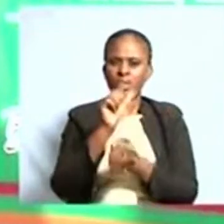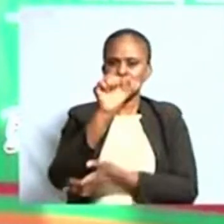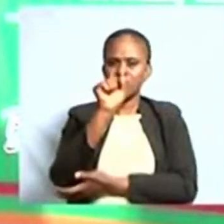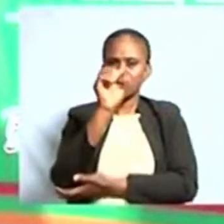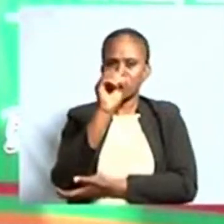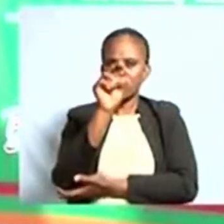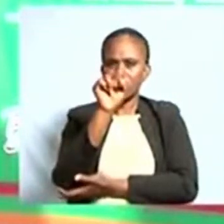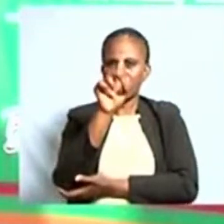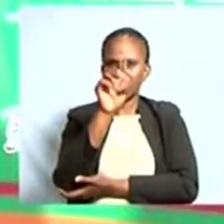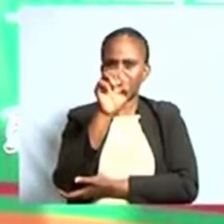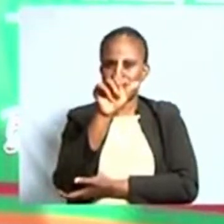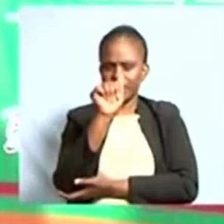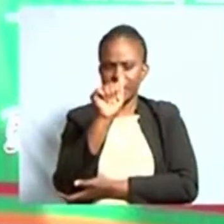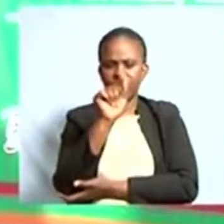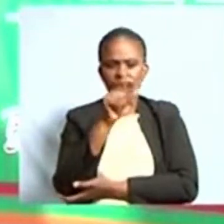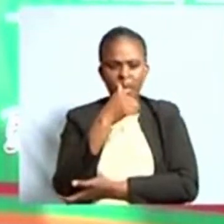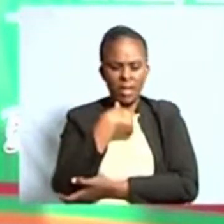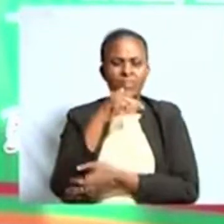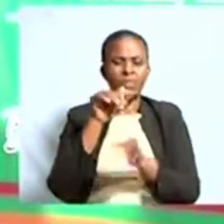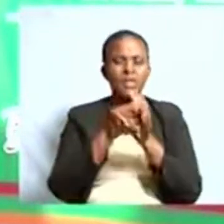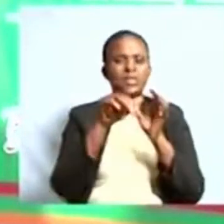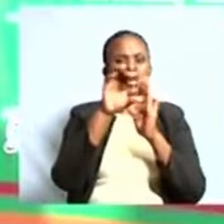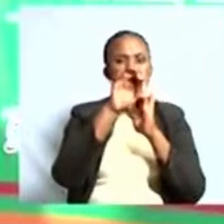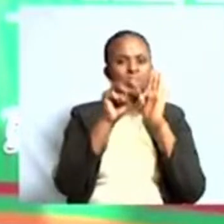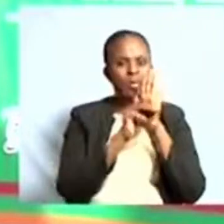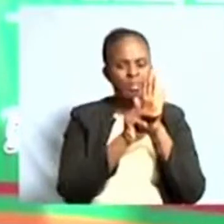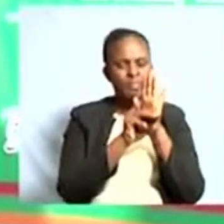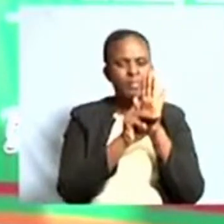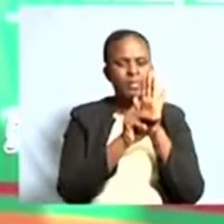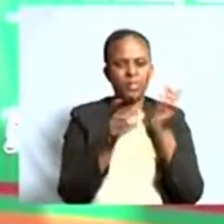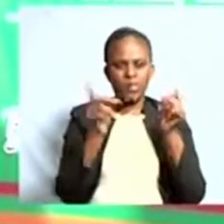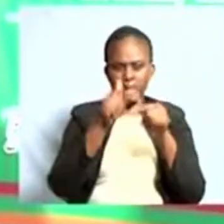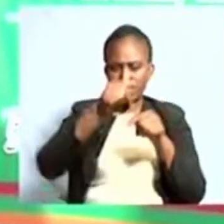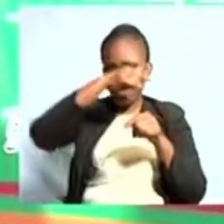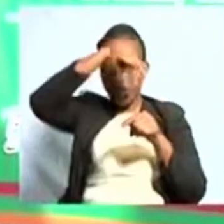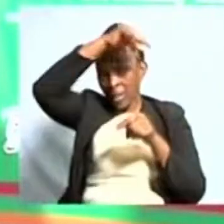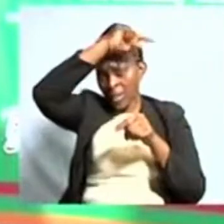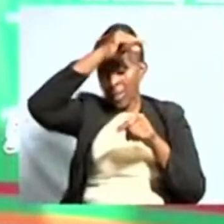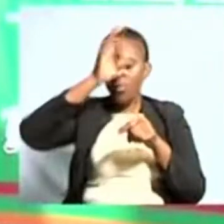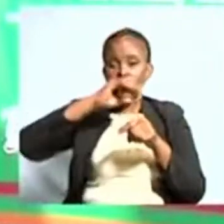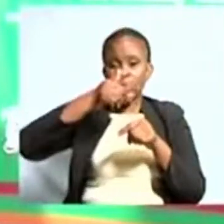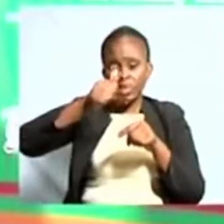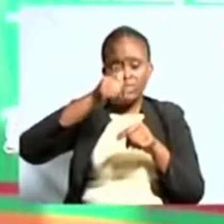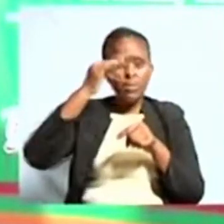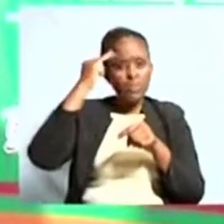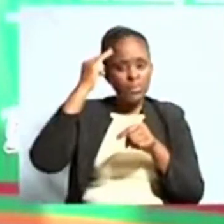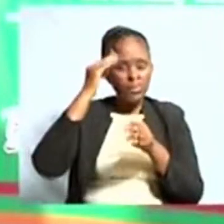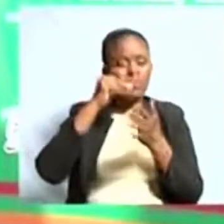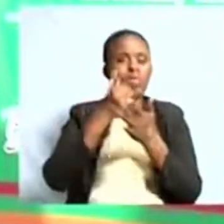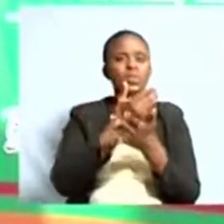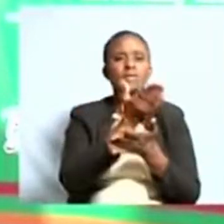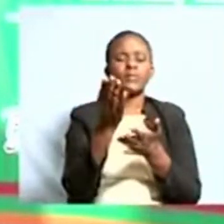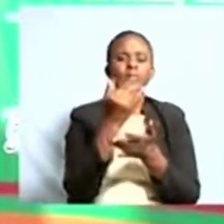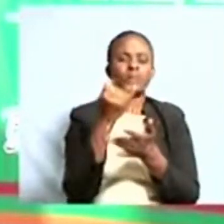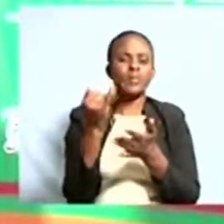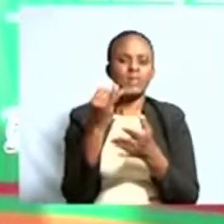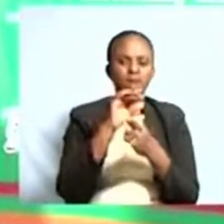the intellectual property, so that as they are graduating from there, they know this issue, or they